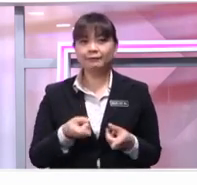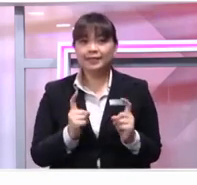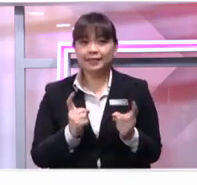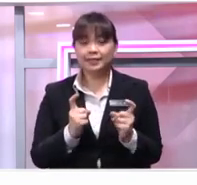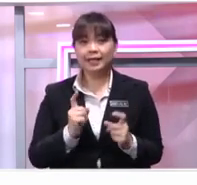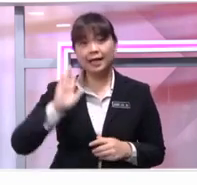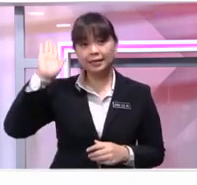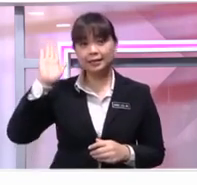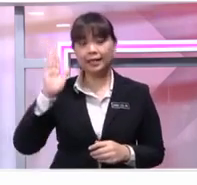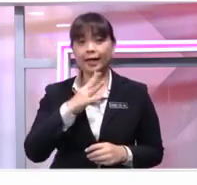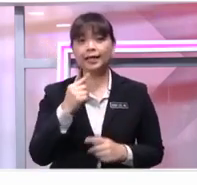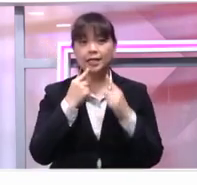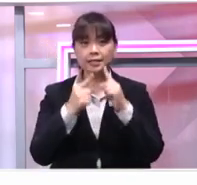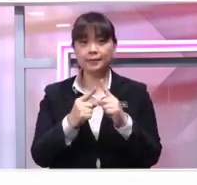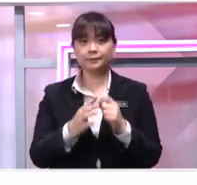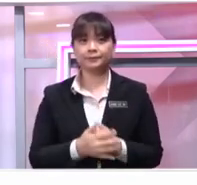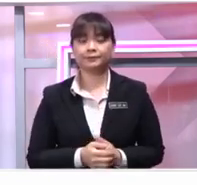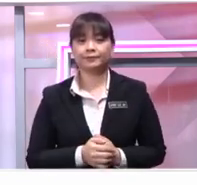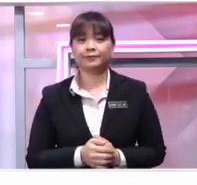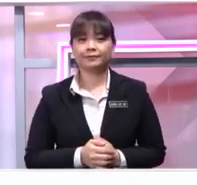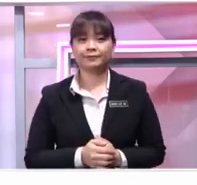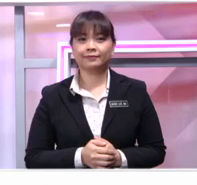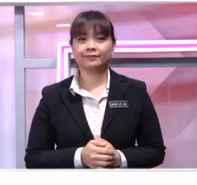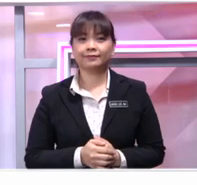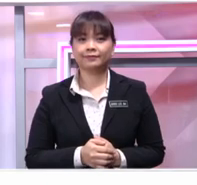and answer the question.